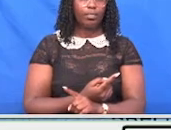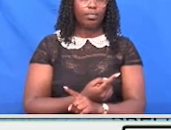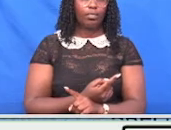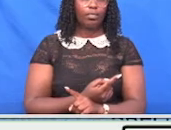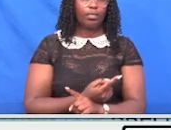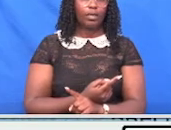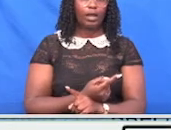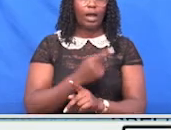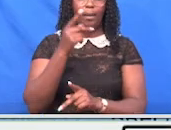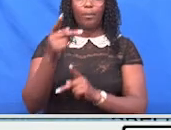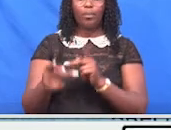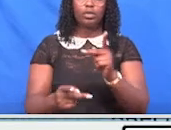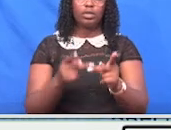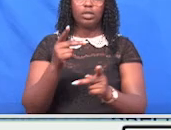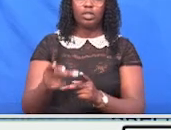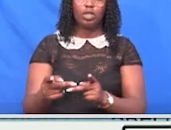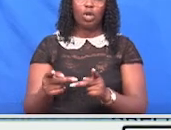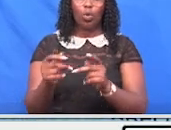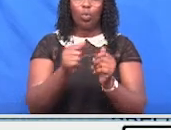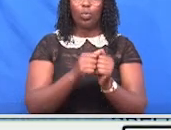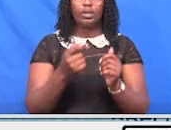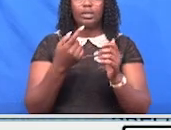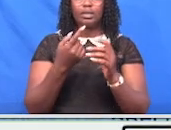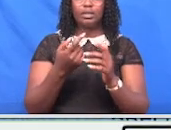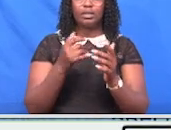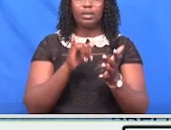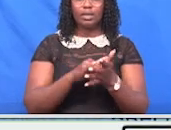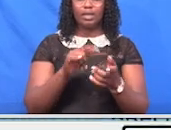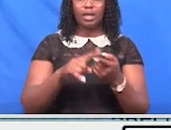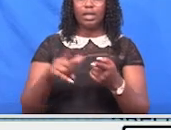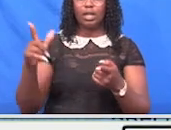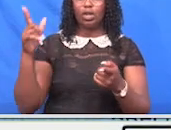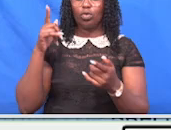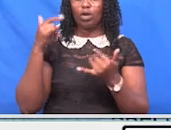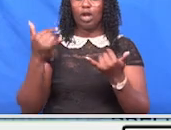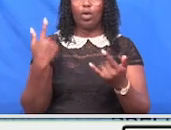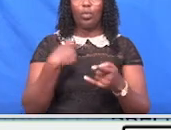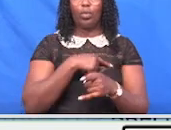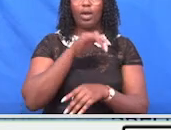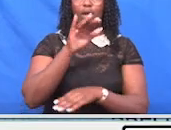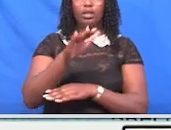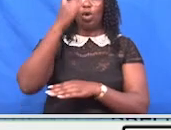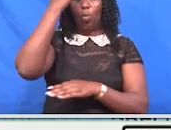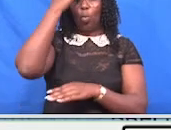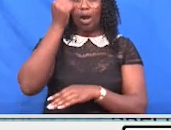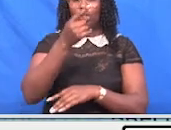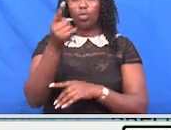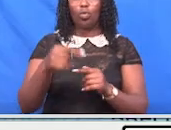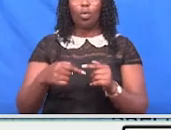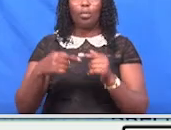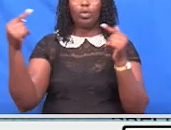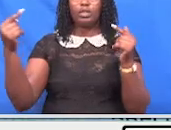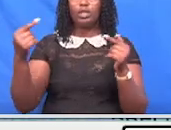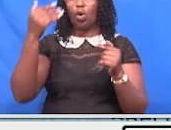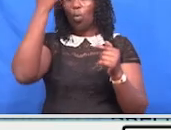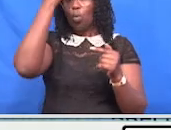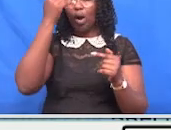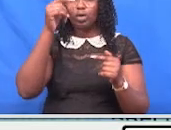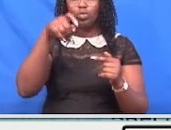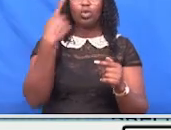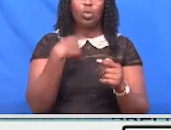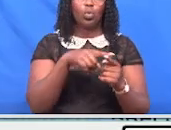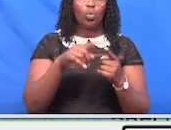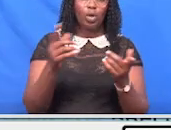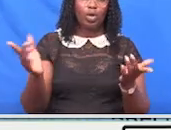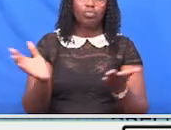procedure begins. So we start a legal process. So we'll ask you why you're opposing, why you feel it should be opposed, and then